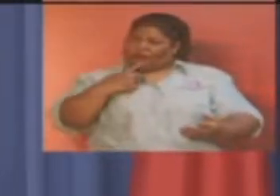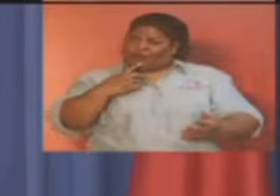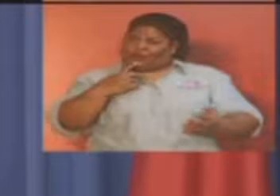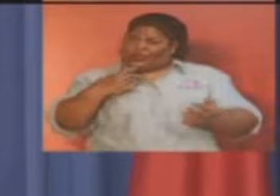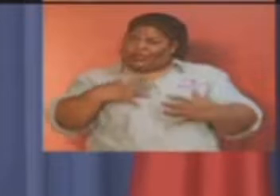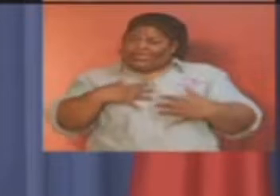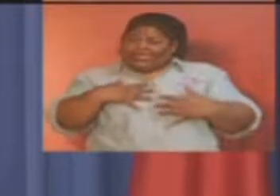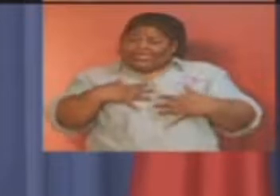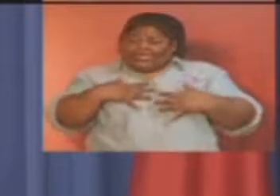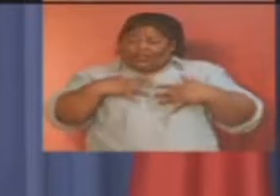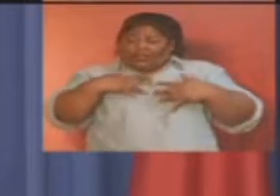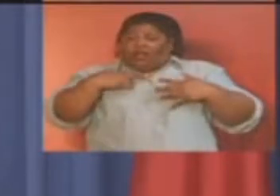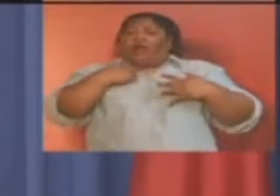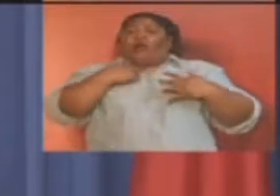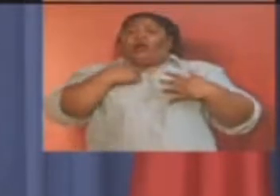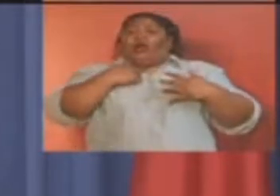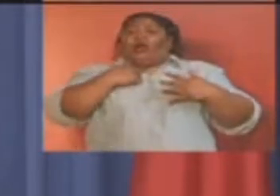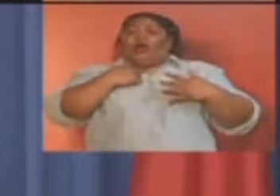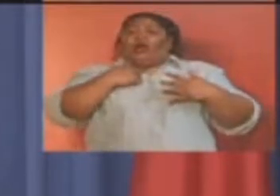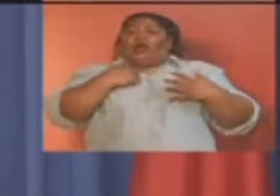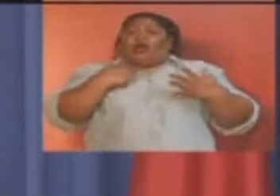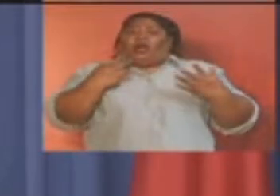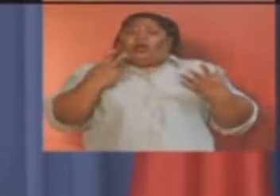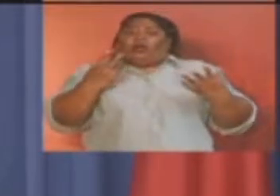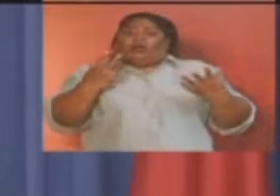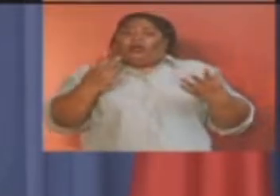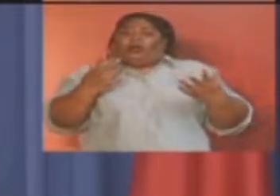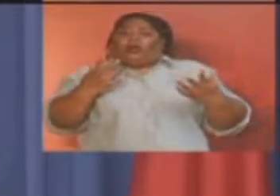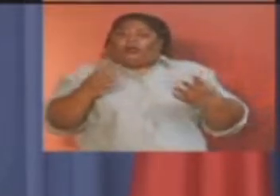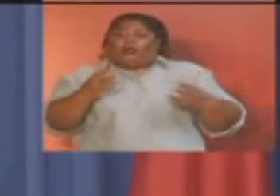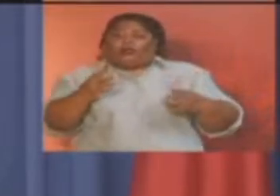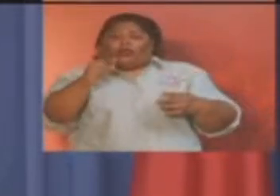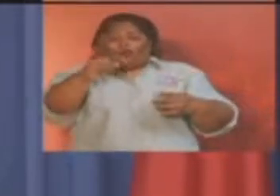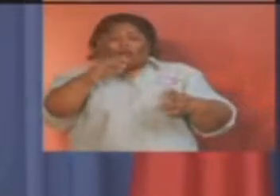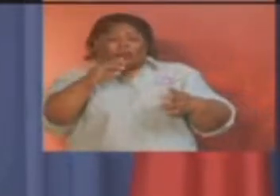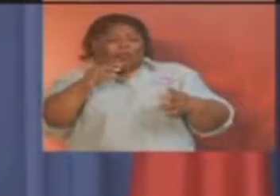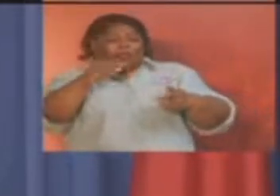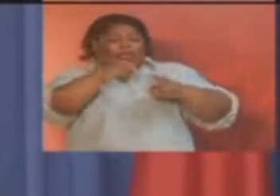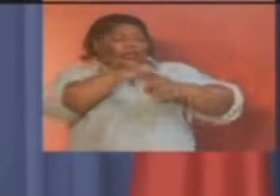You enter after you are ill, a point of fear.